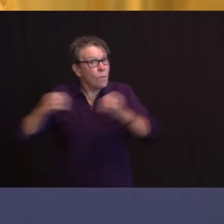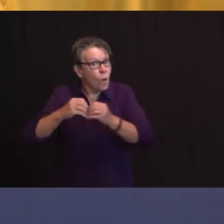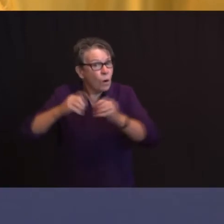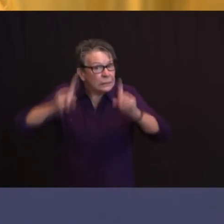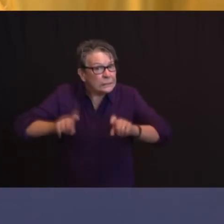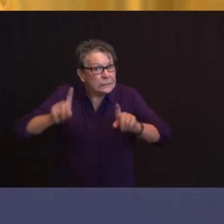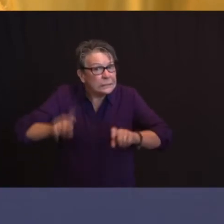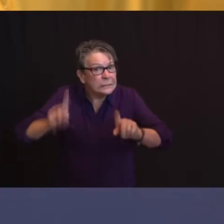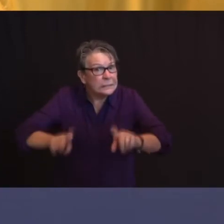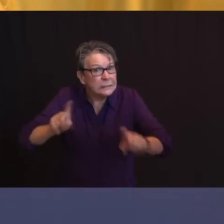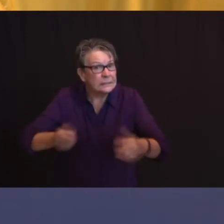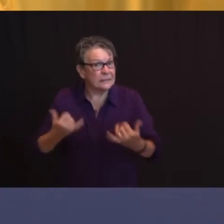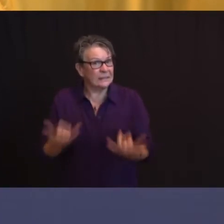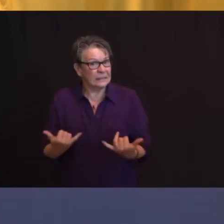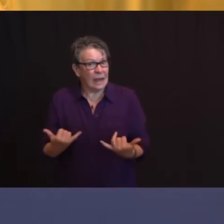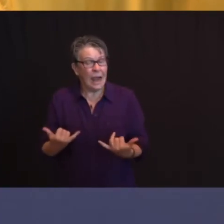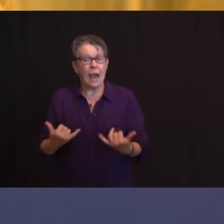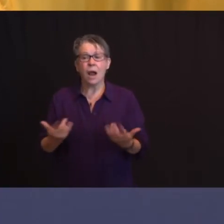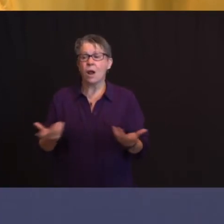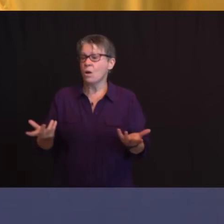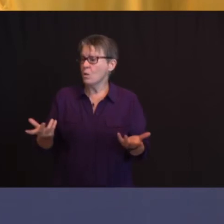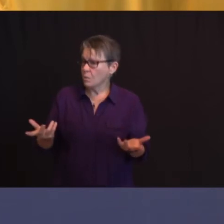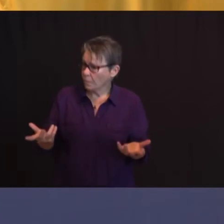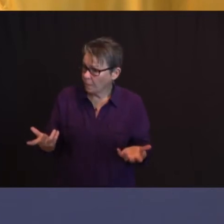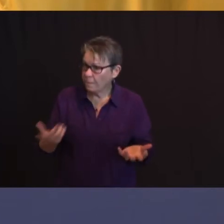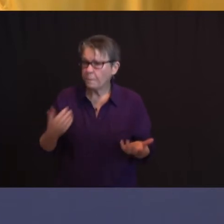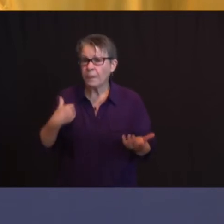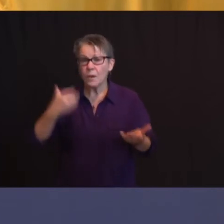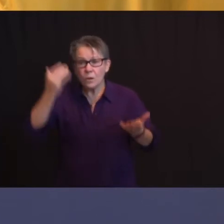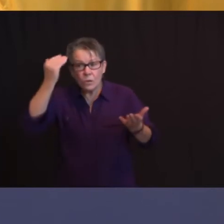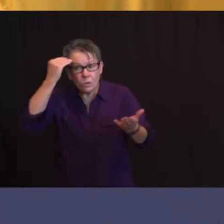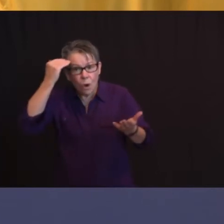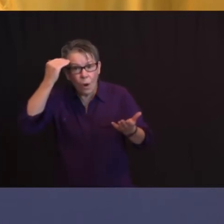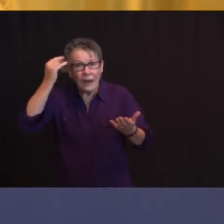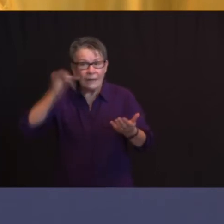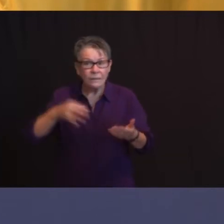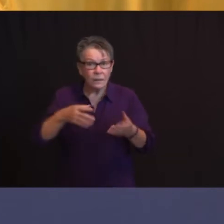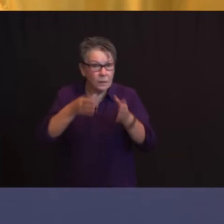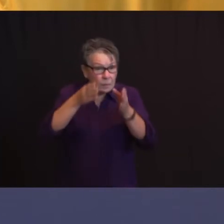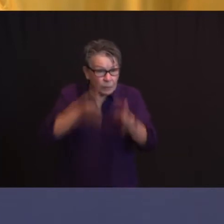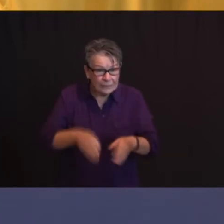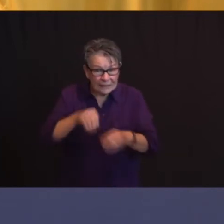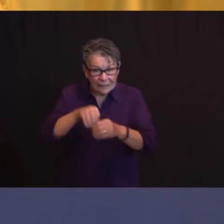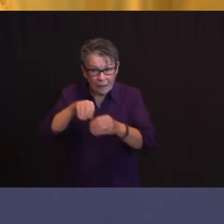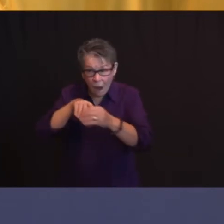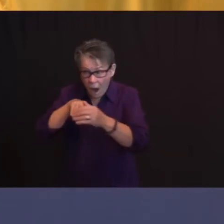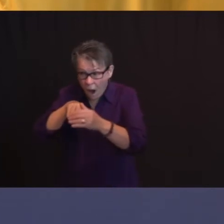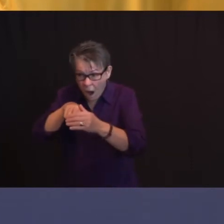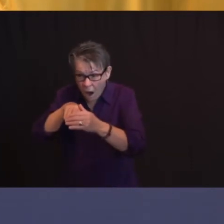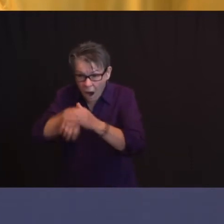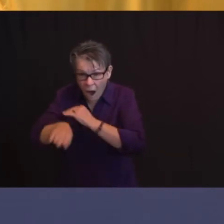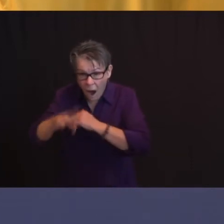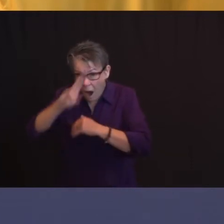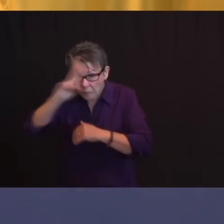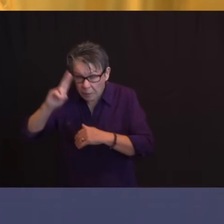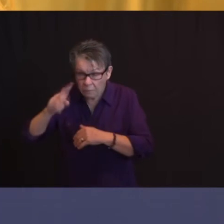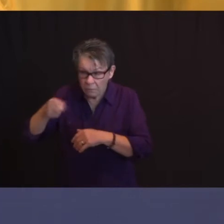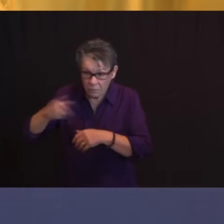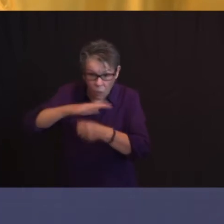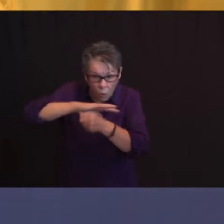Hospitalizations, we know if somebody's in the hospital for COVID, we know that's a hard number. That's a hard case, so we'll stay at it. Sir.